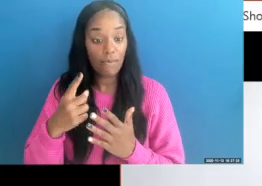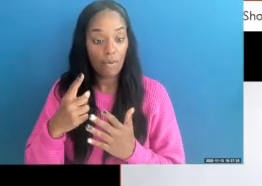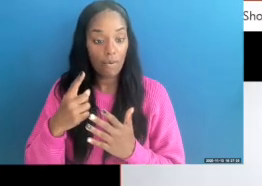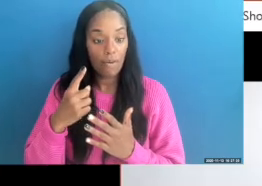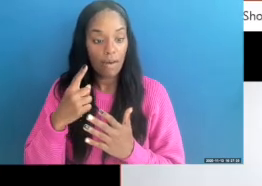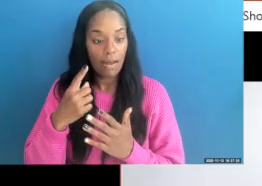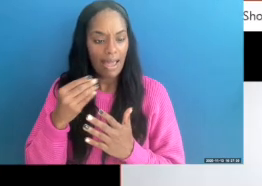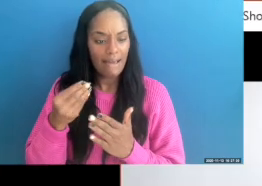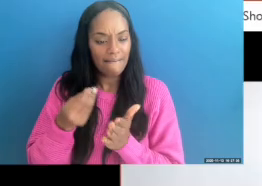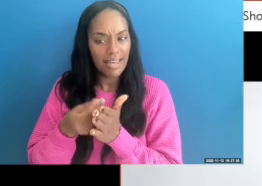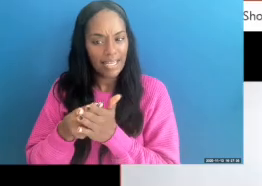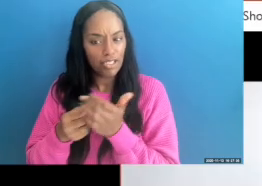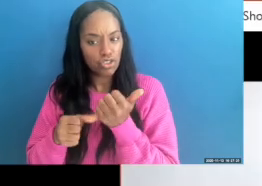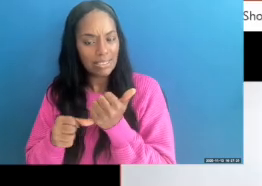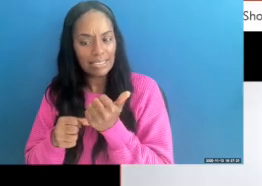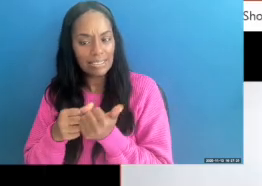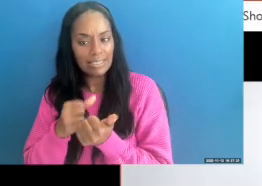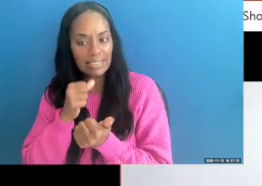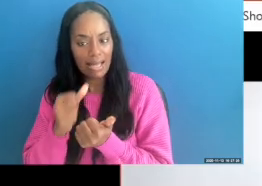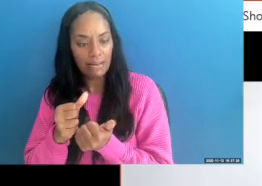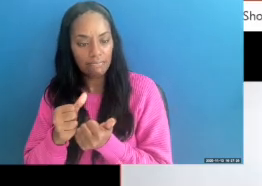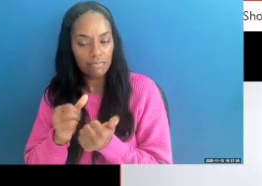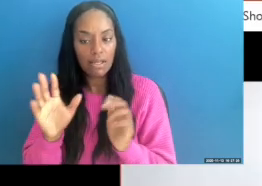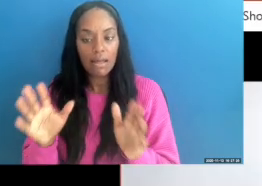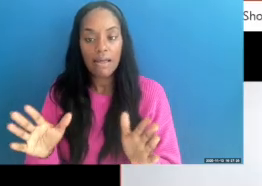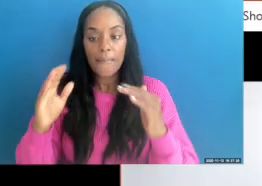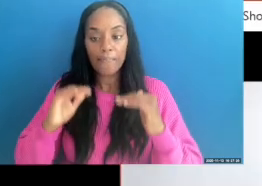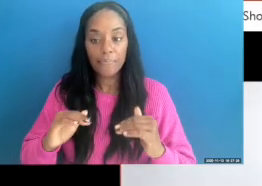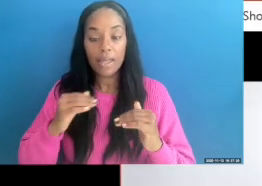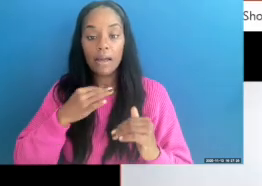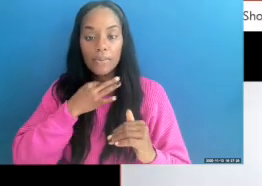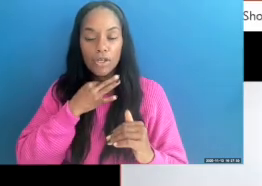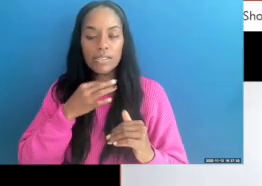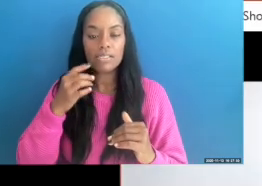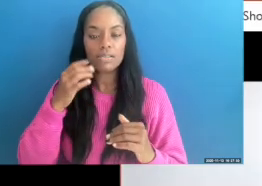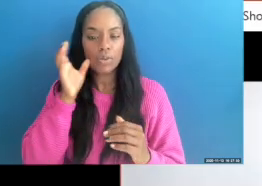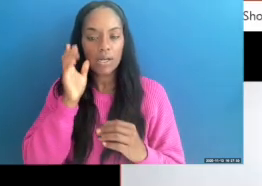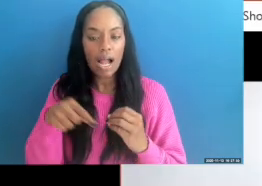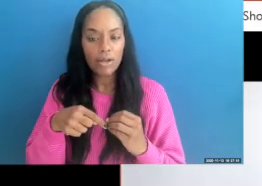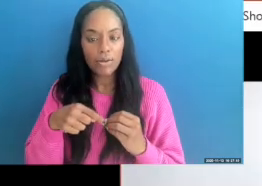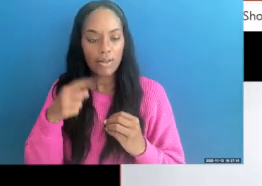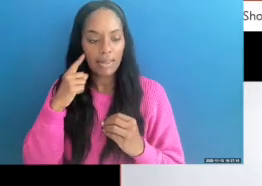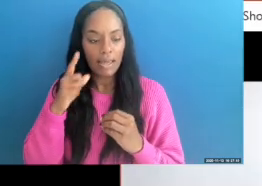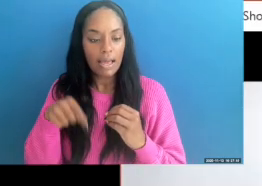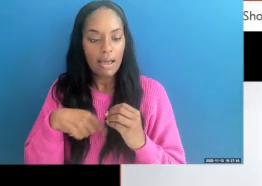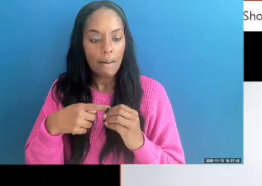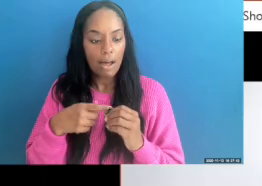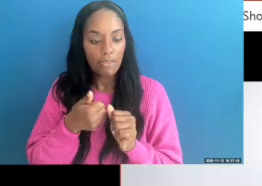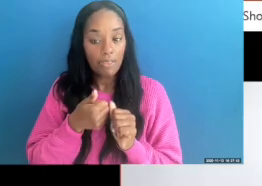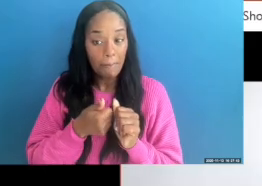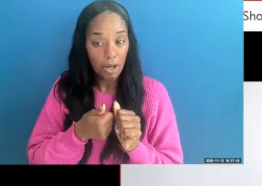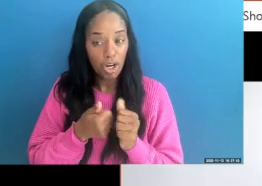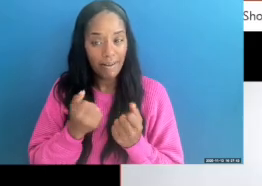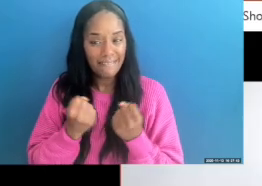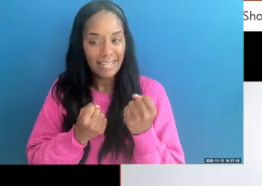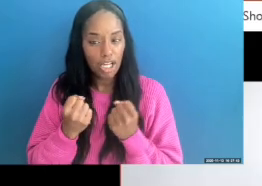vehicle and that the financing assistance isn't. And then also I'd like to hear how you're thinking about the,